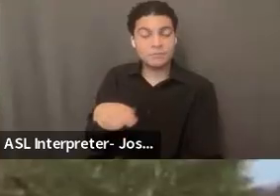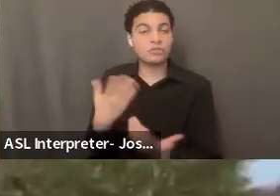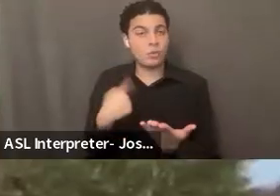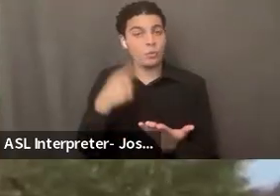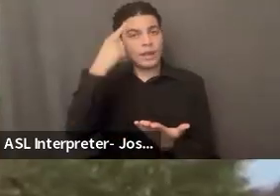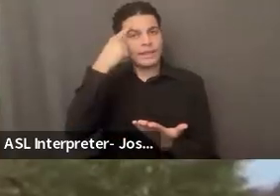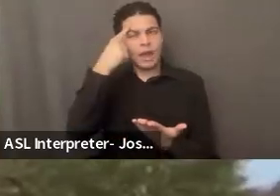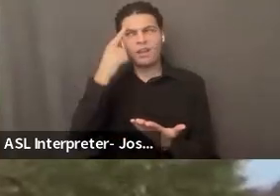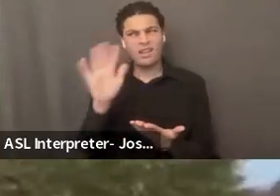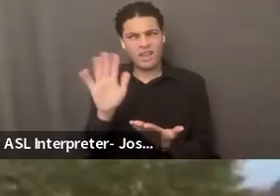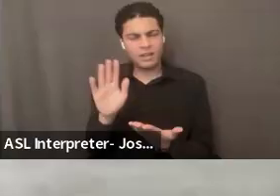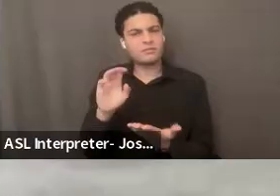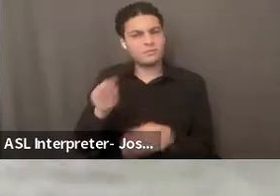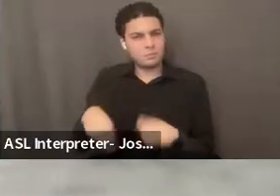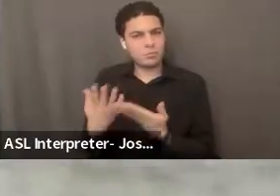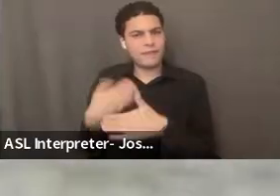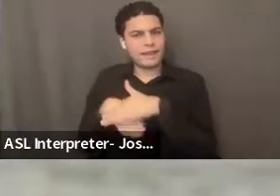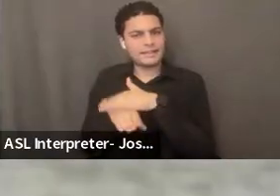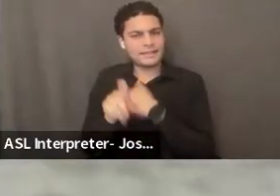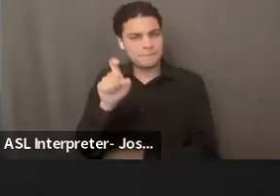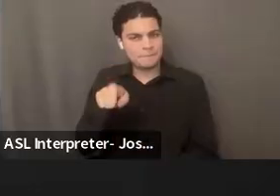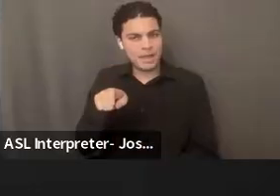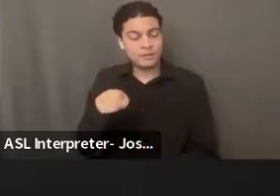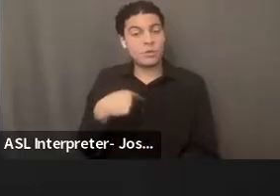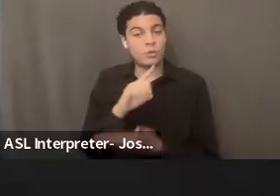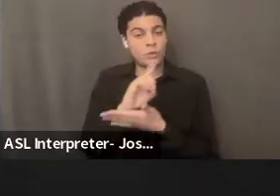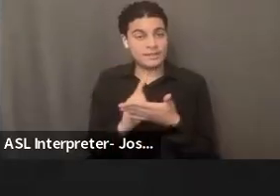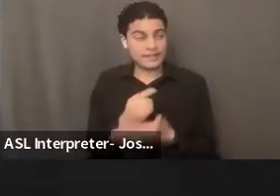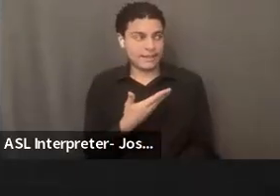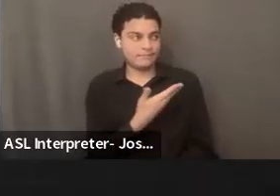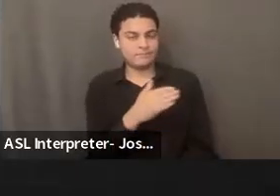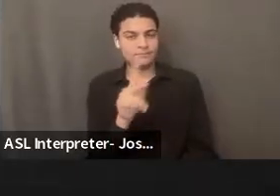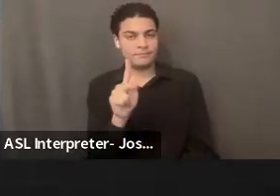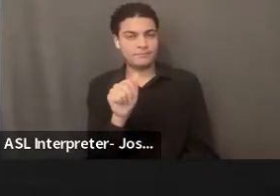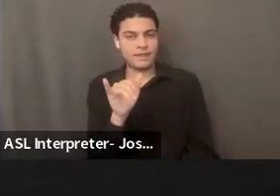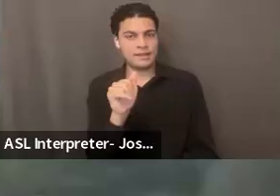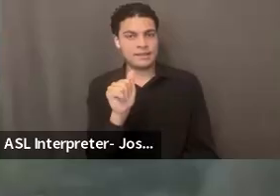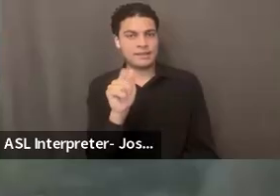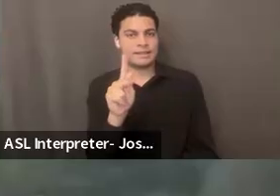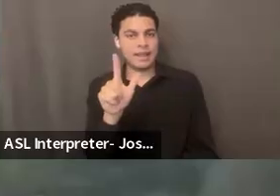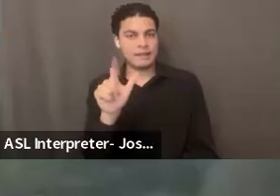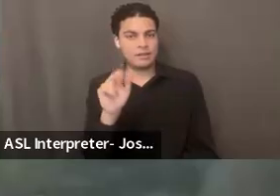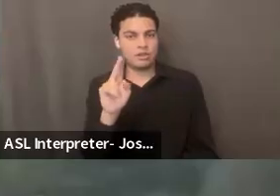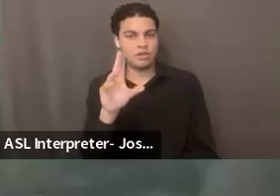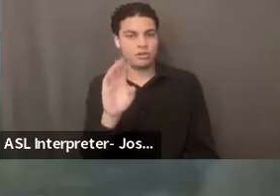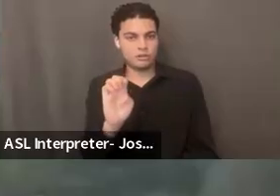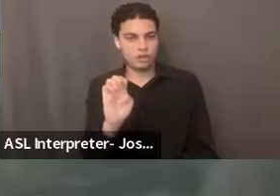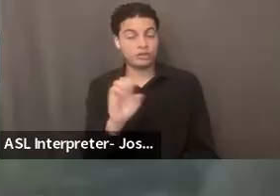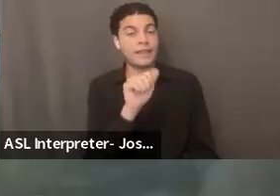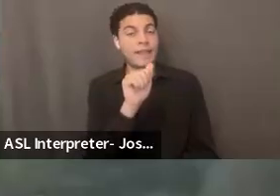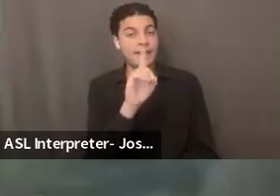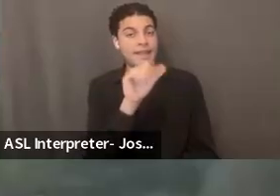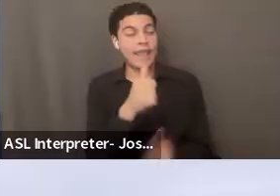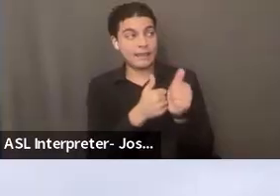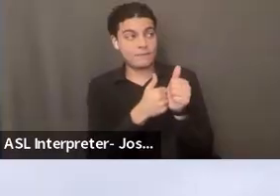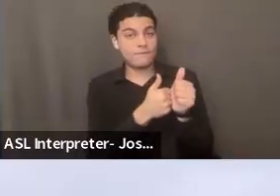developed the BoardSafe Adaptive Kayak Launch, a purpose-built system that includes an ADA-compliant gangway and a boarding bench at